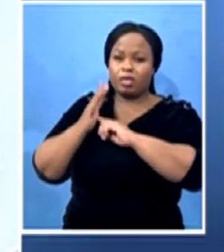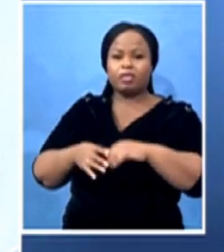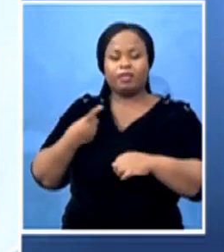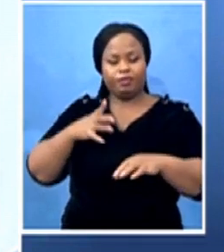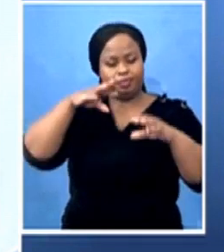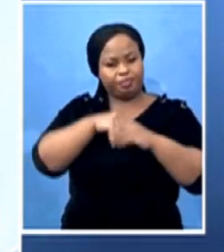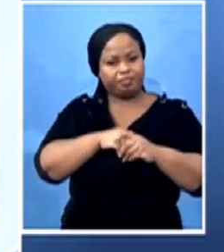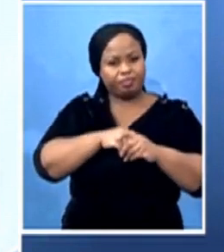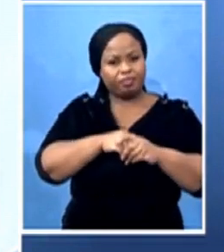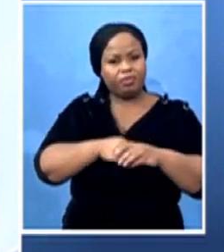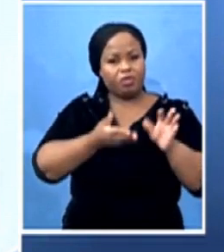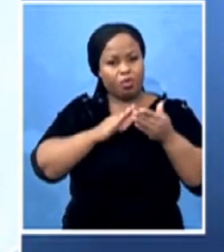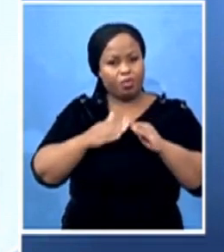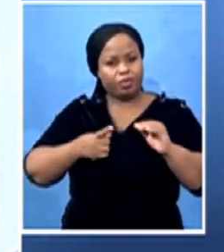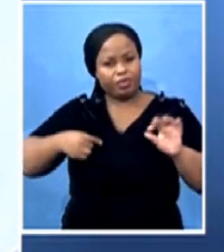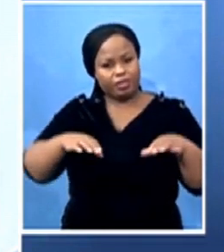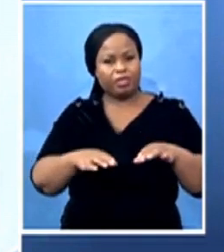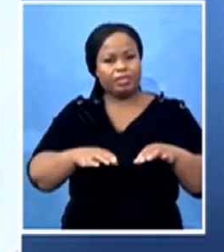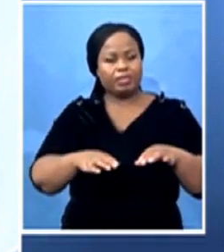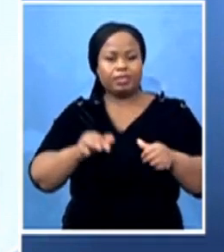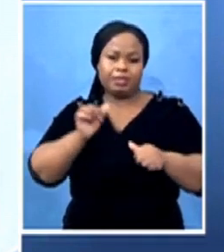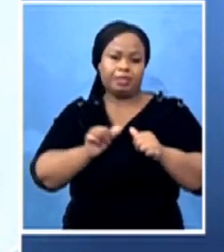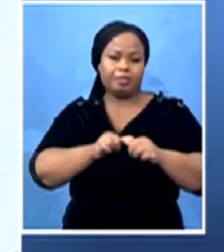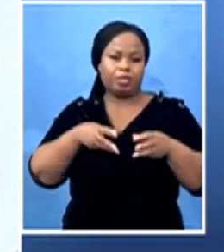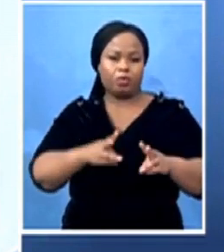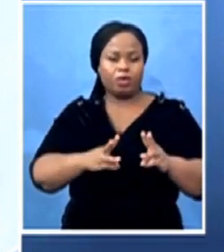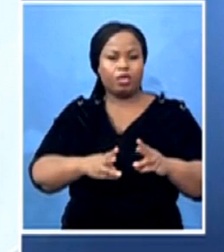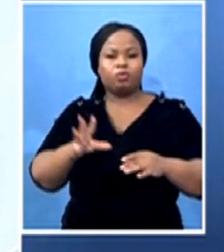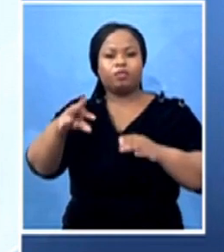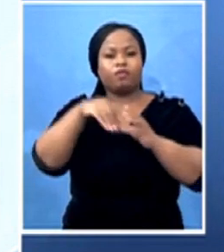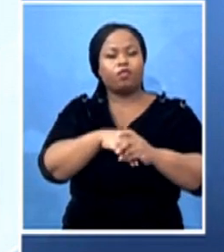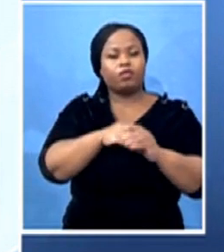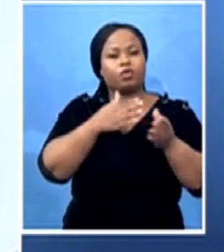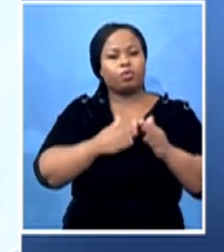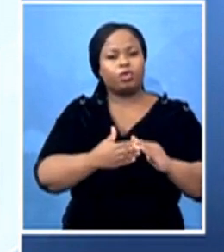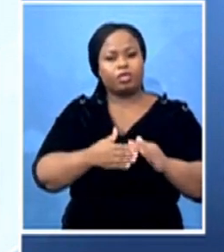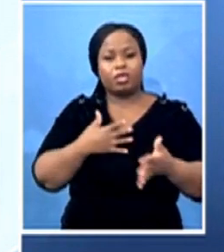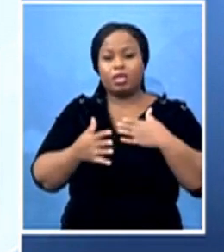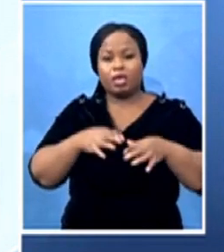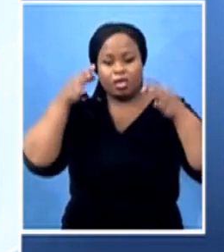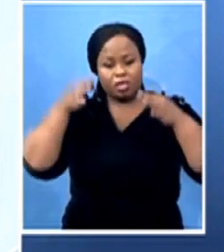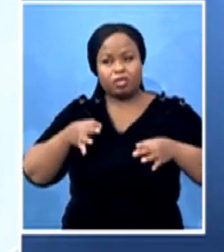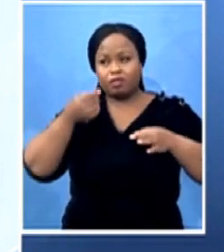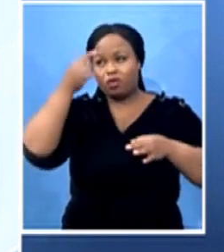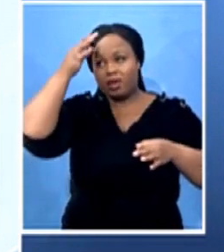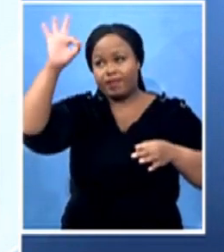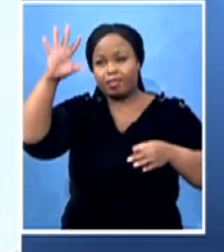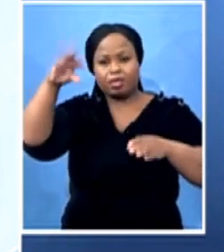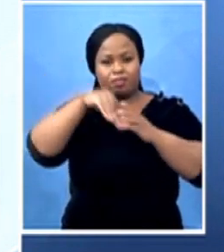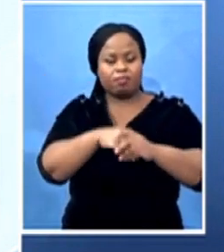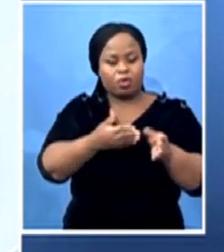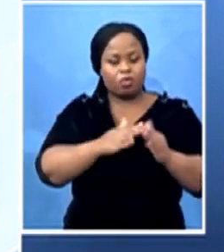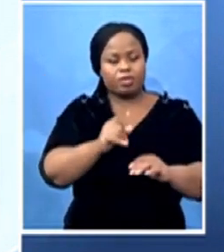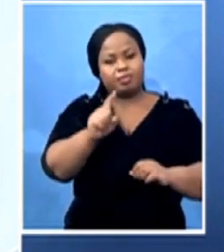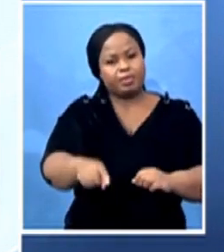way to involve the community in the decision-making of government. You have met a